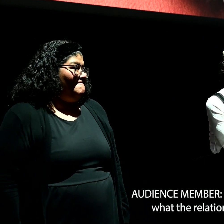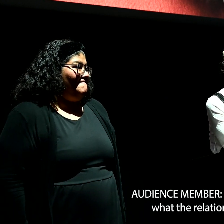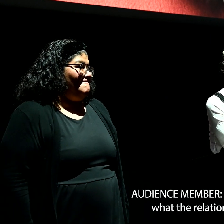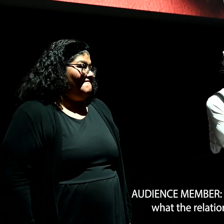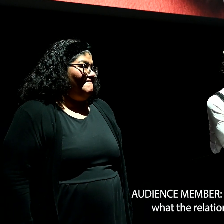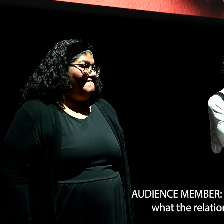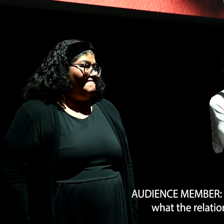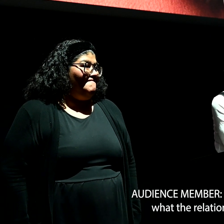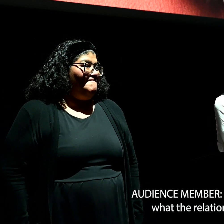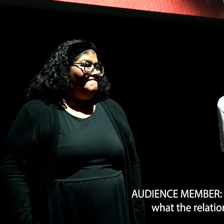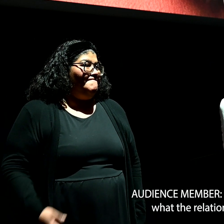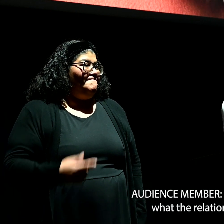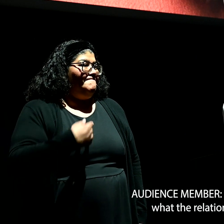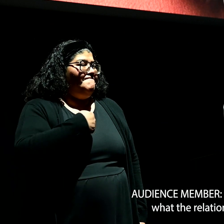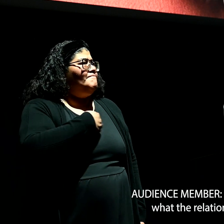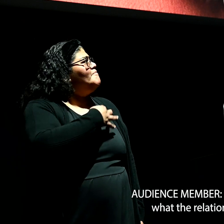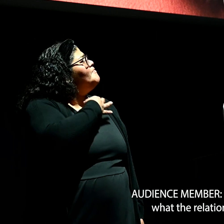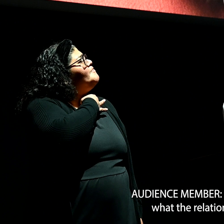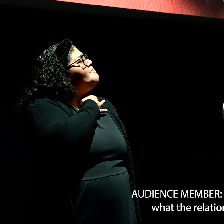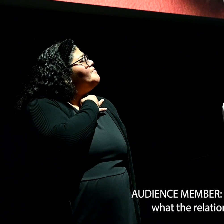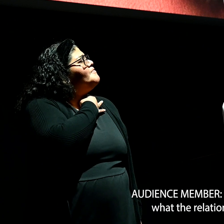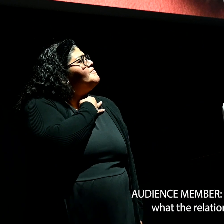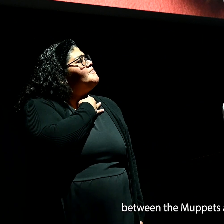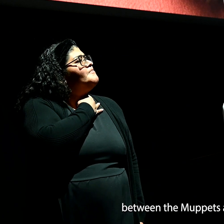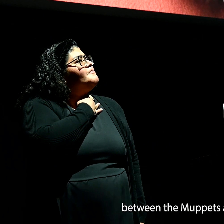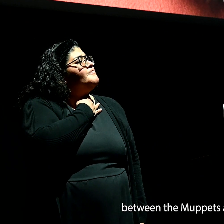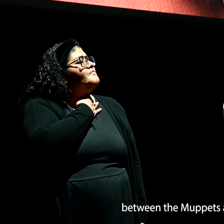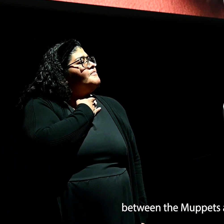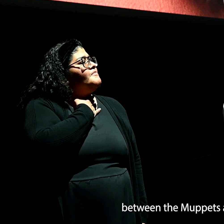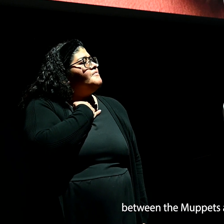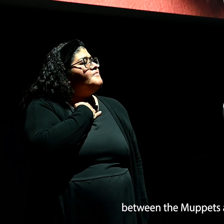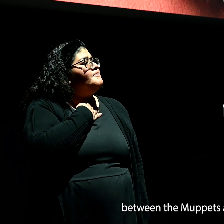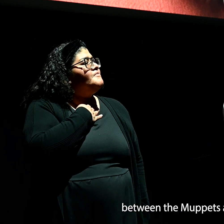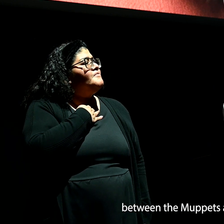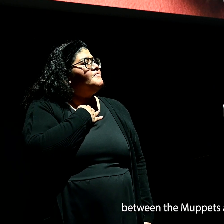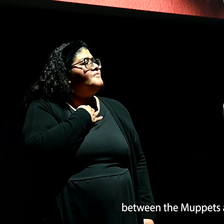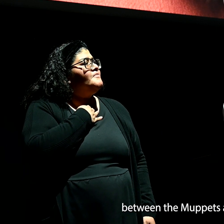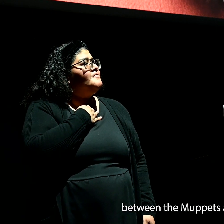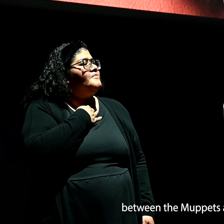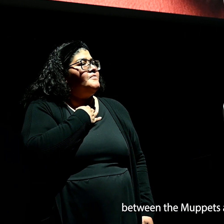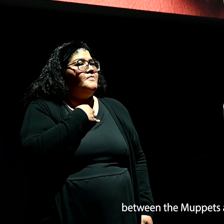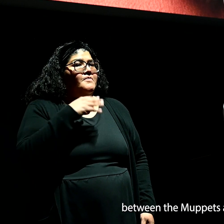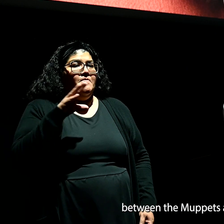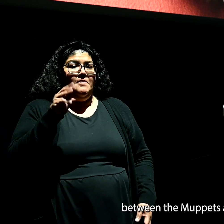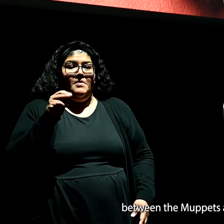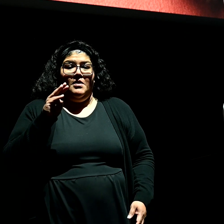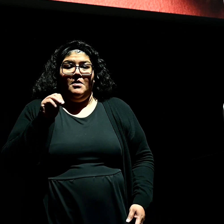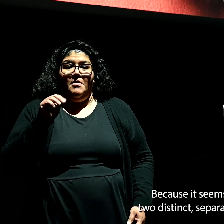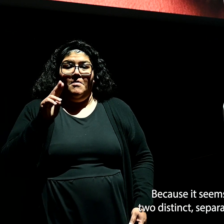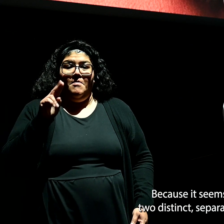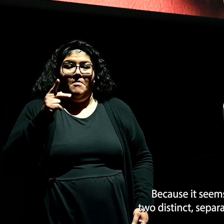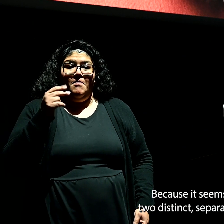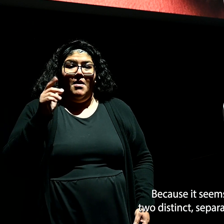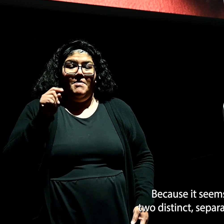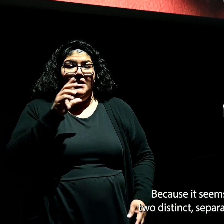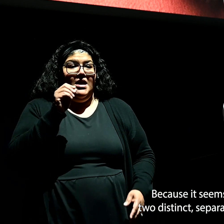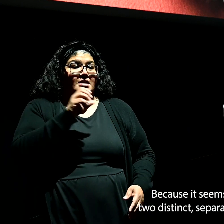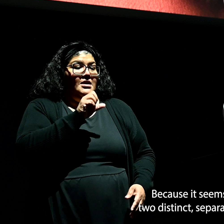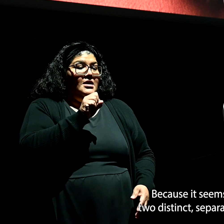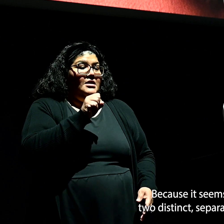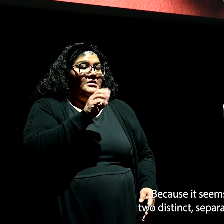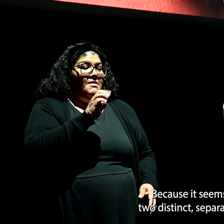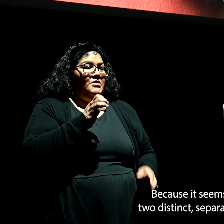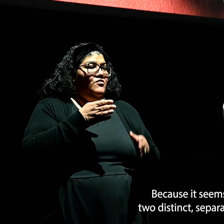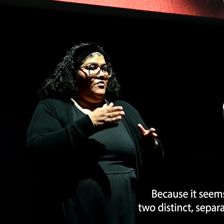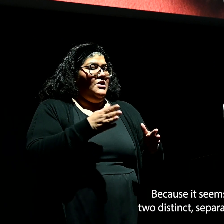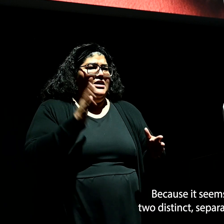I was wondering what the relationship is now between the Muppets and Sesame Street, because it